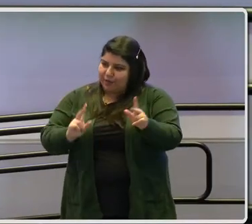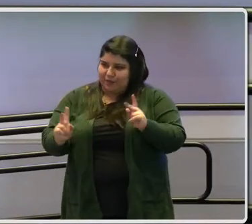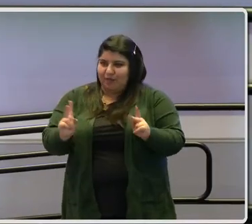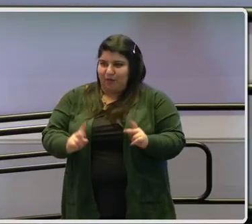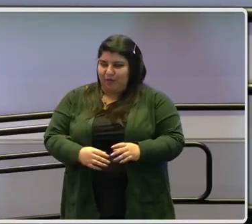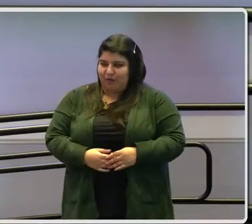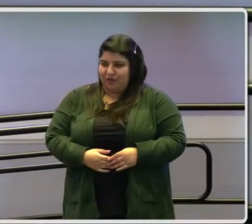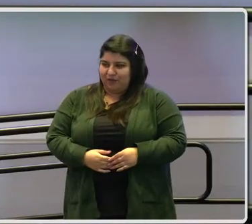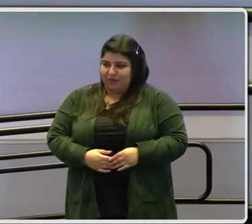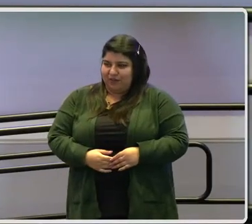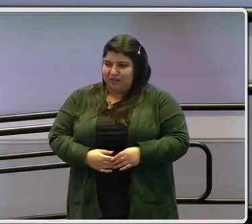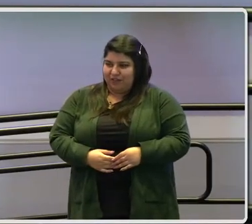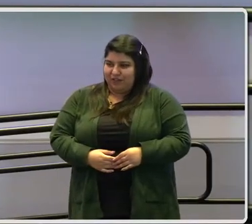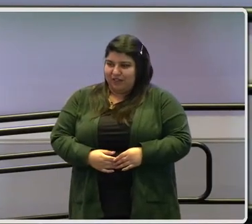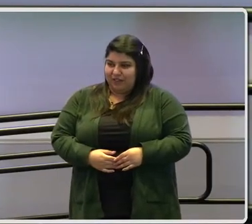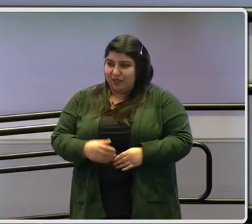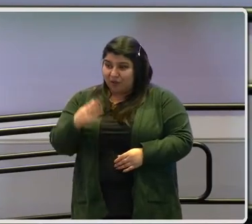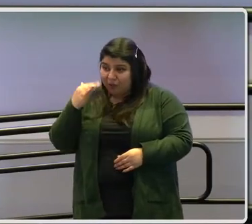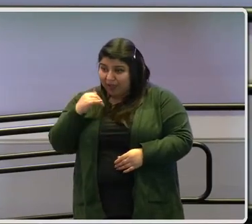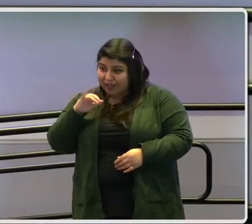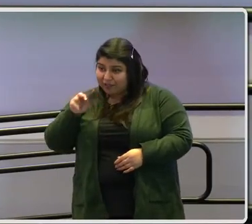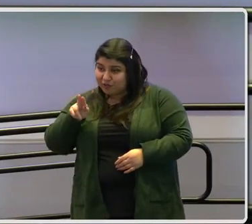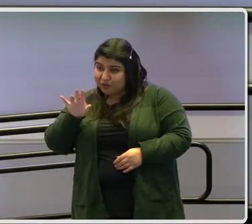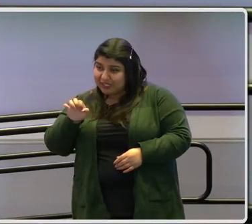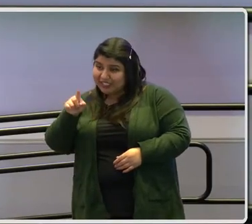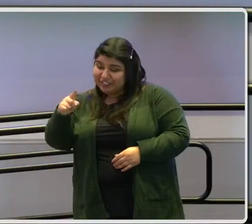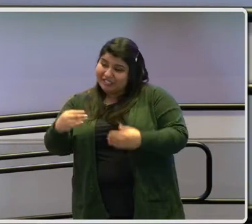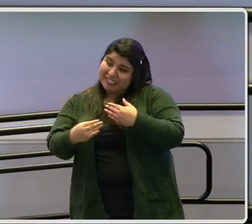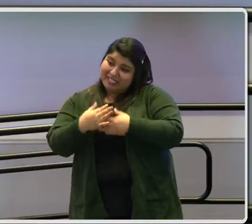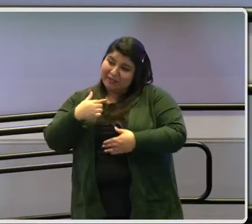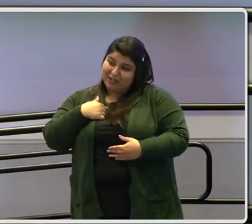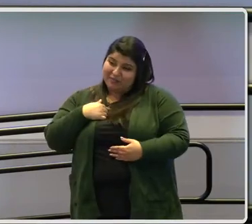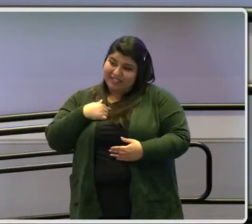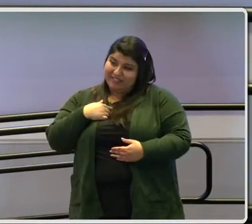because Julie does inspire me.